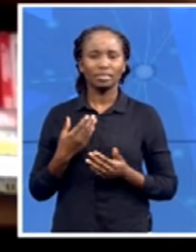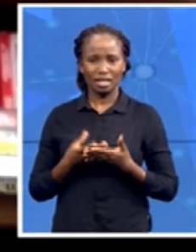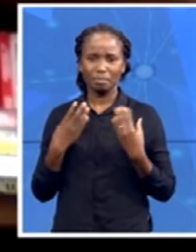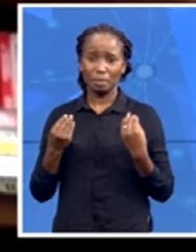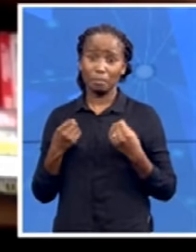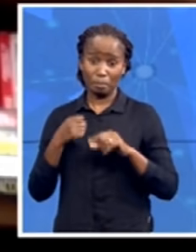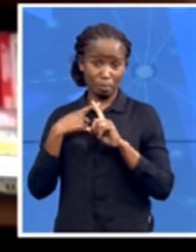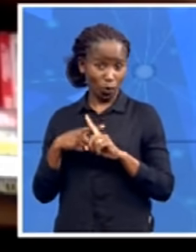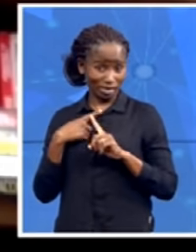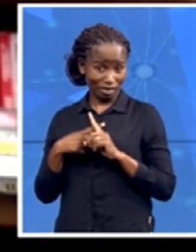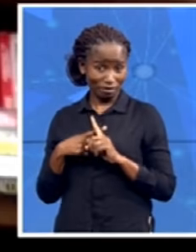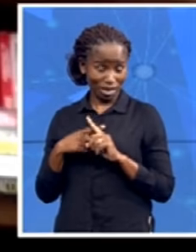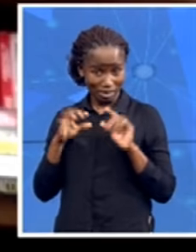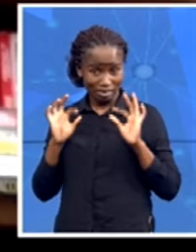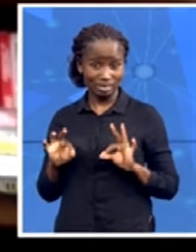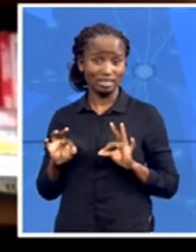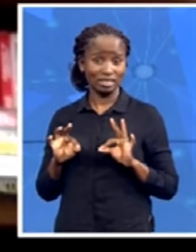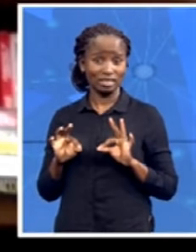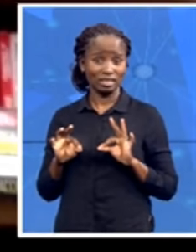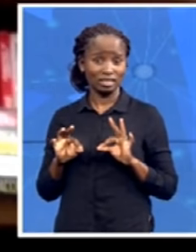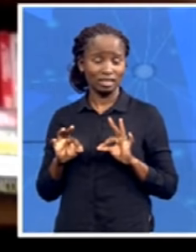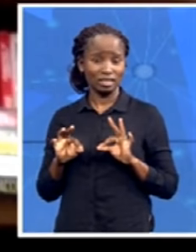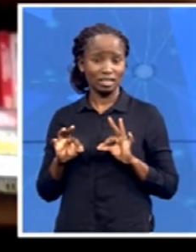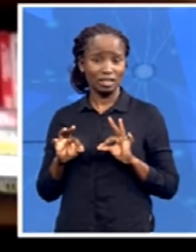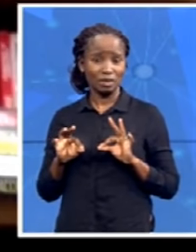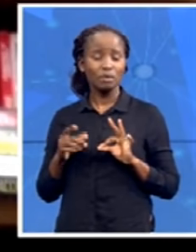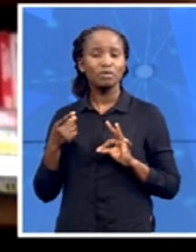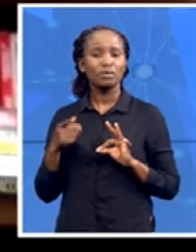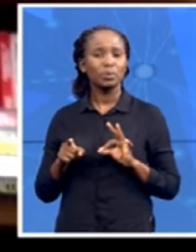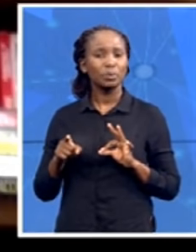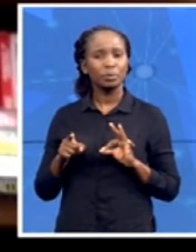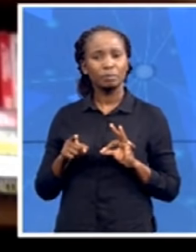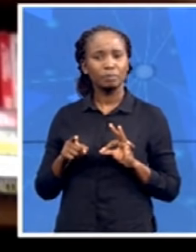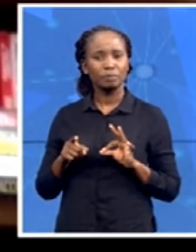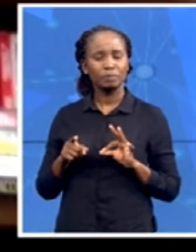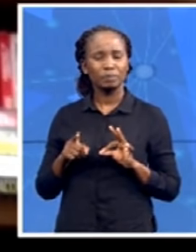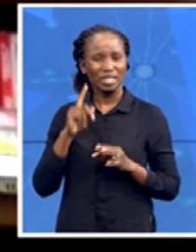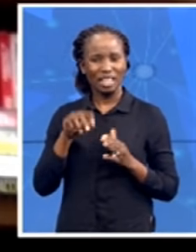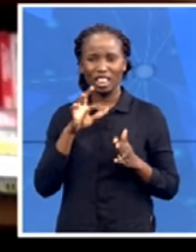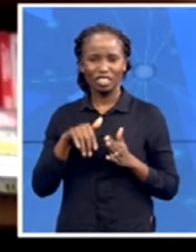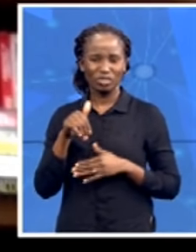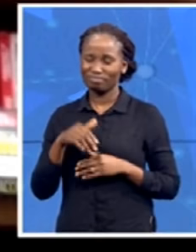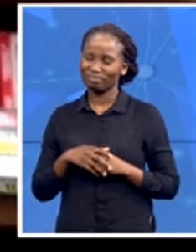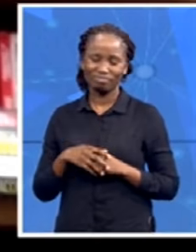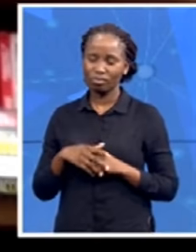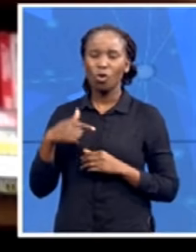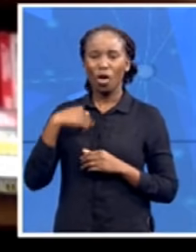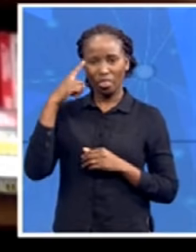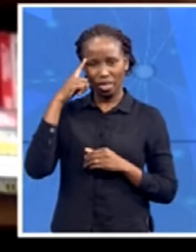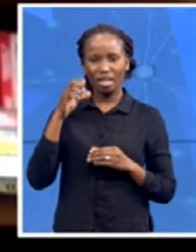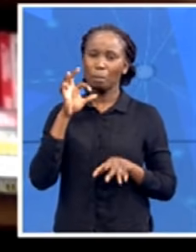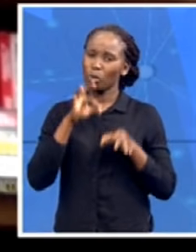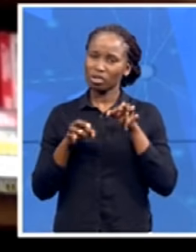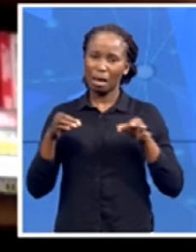on a large scale to the electorate. I think there are many political parties across the political spectrum